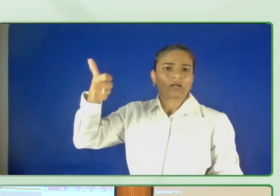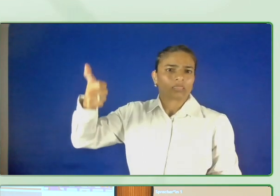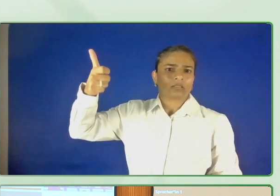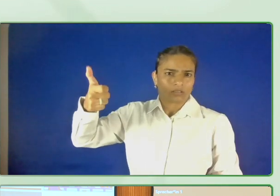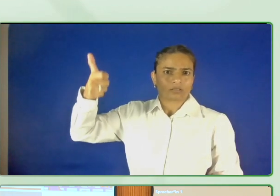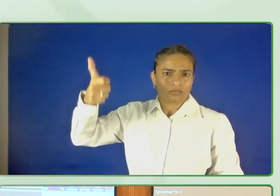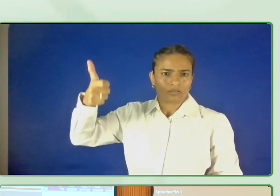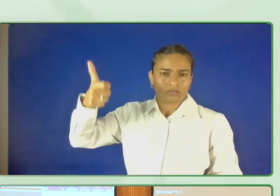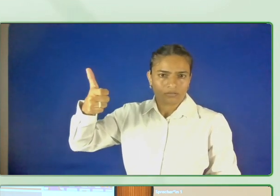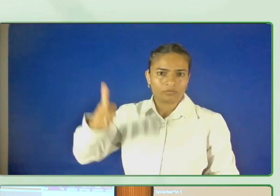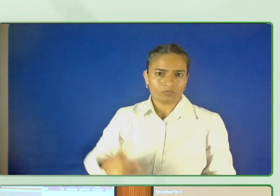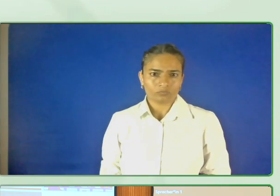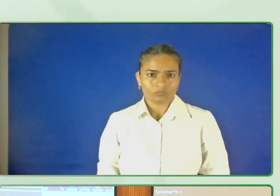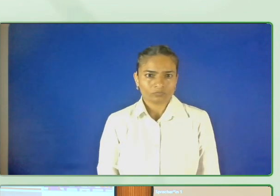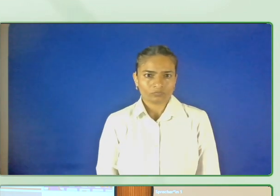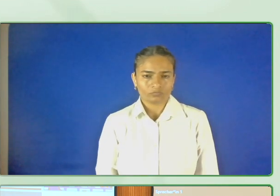Yes.